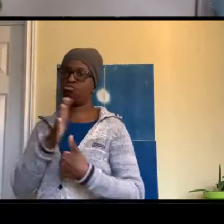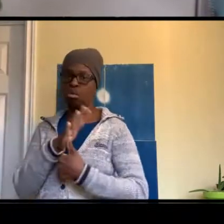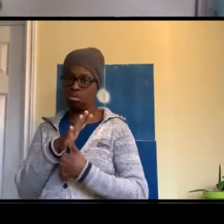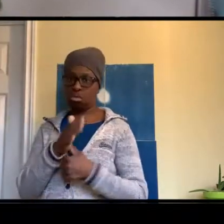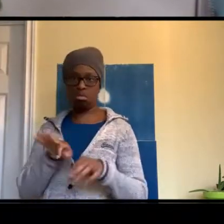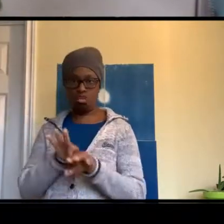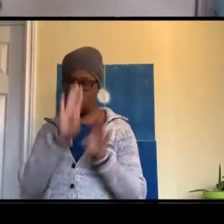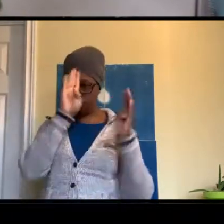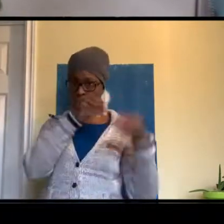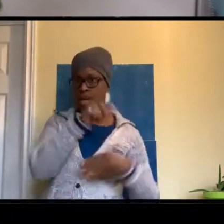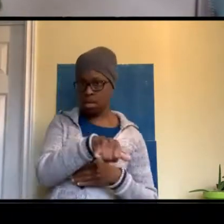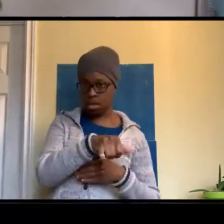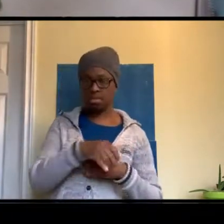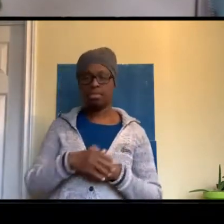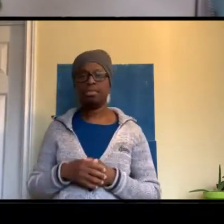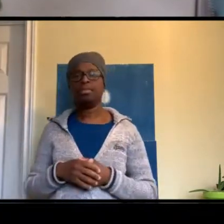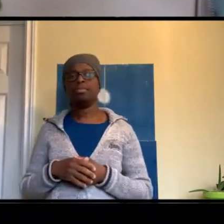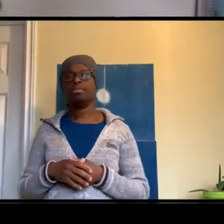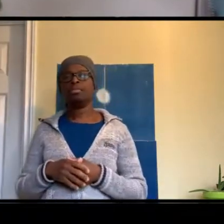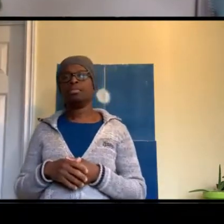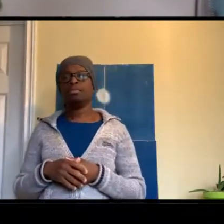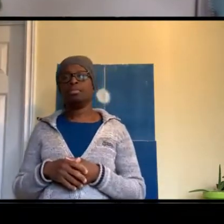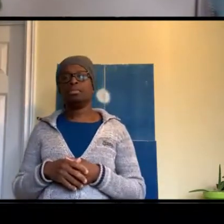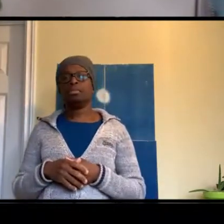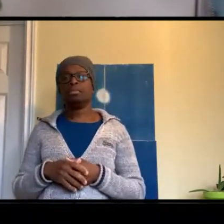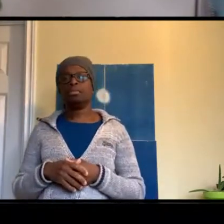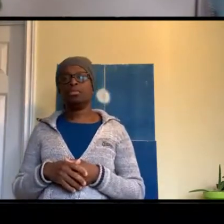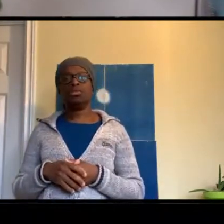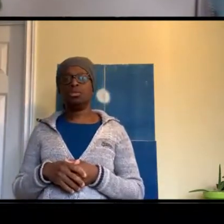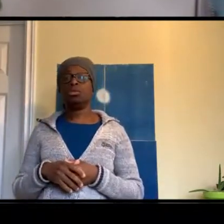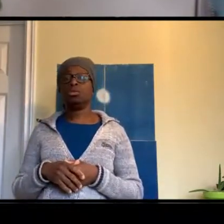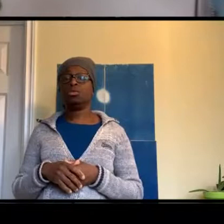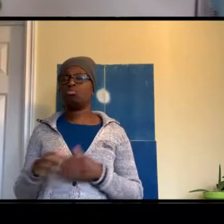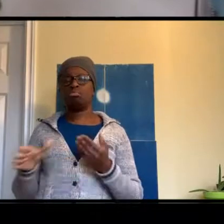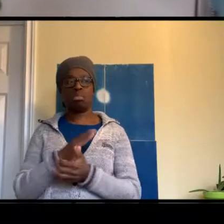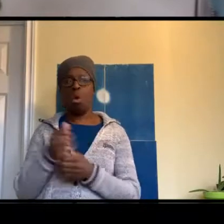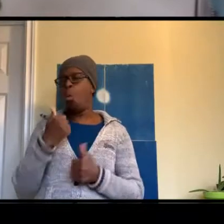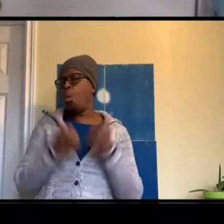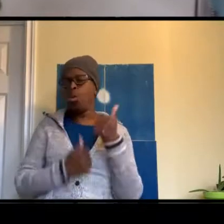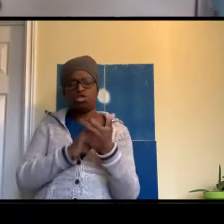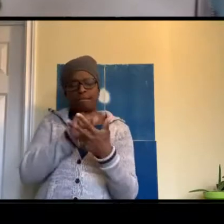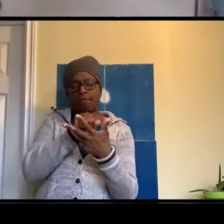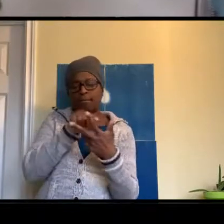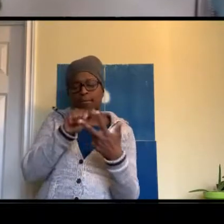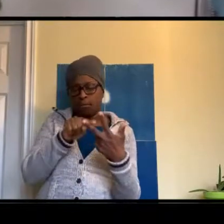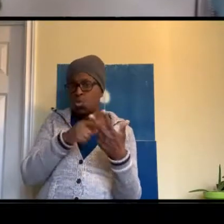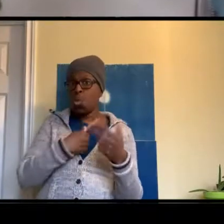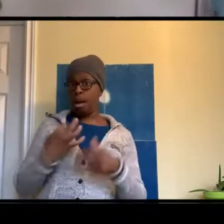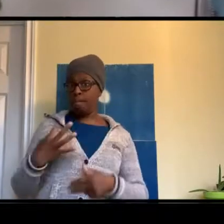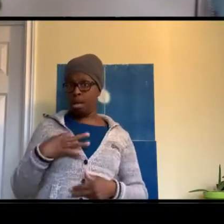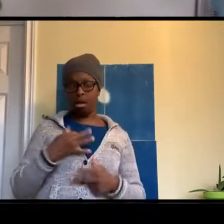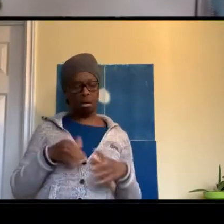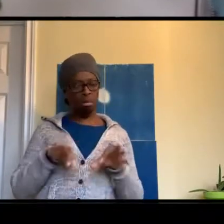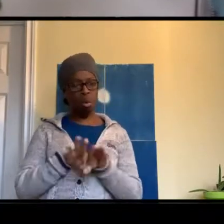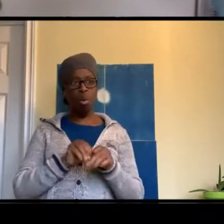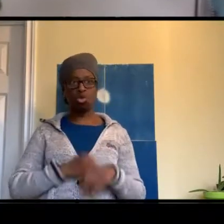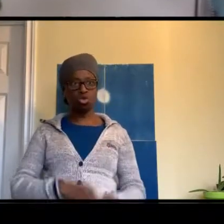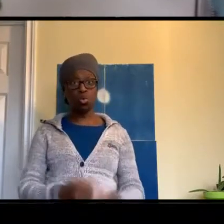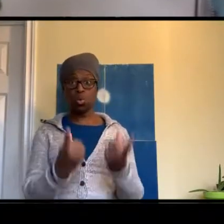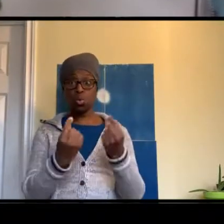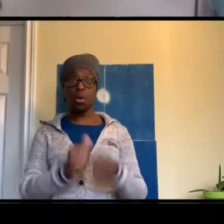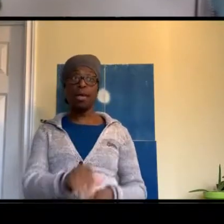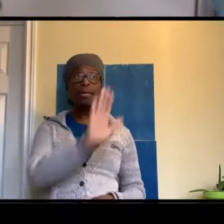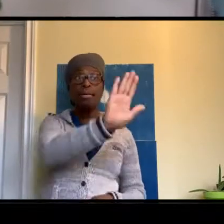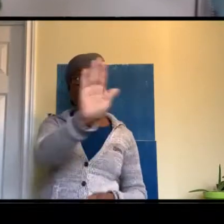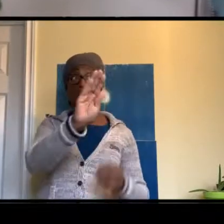to the relative emphasis of criteria because this matters in terms of how they're going to assess. And the jury's going to have this